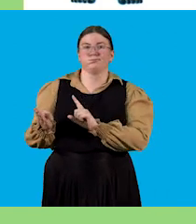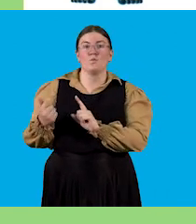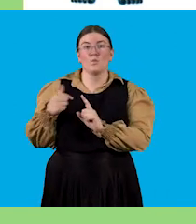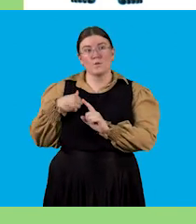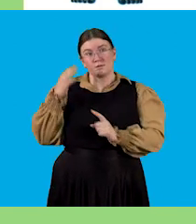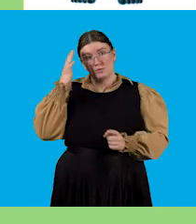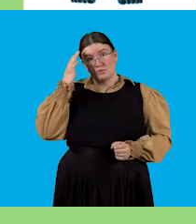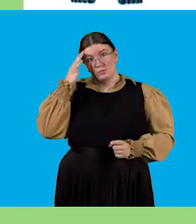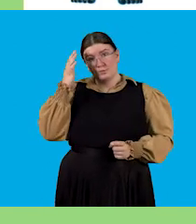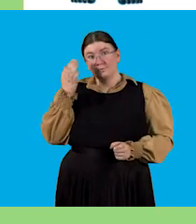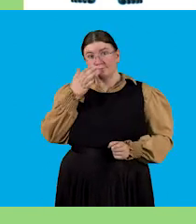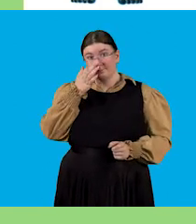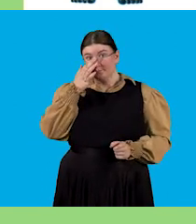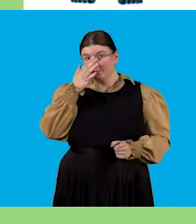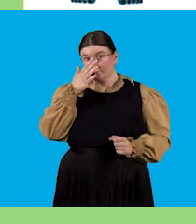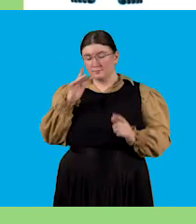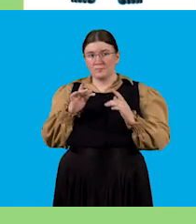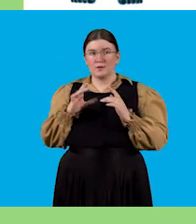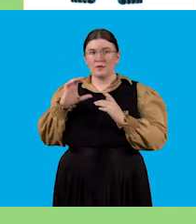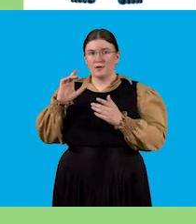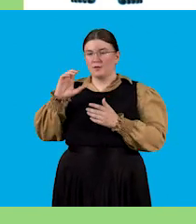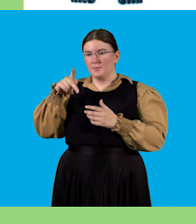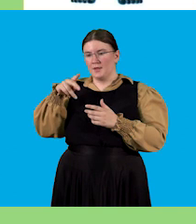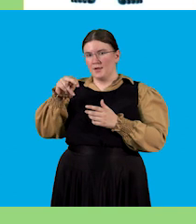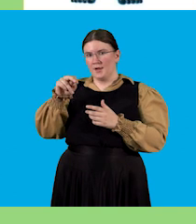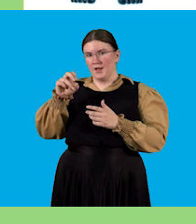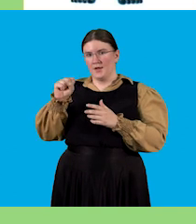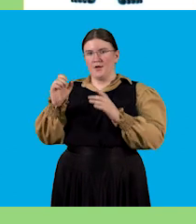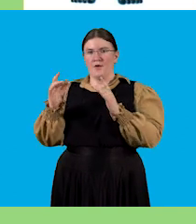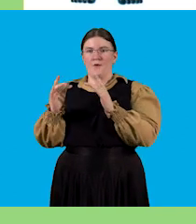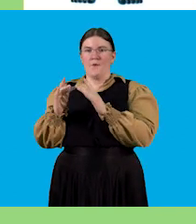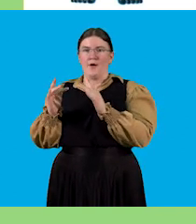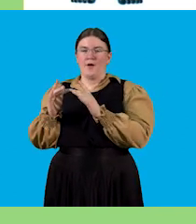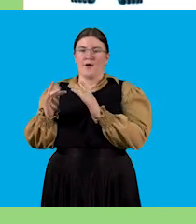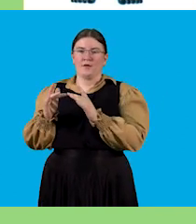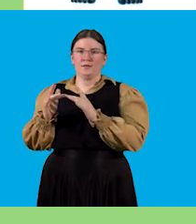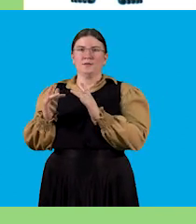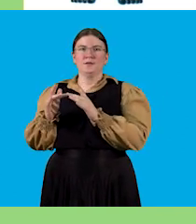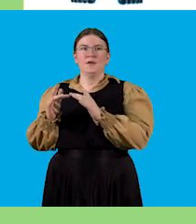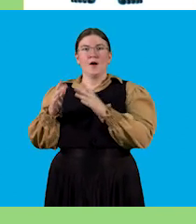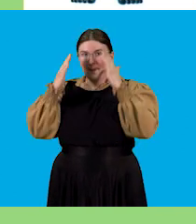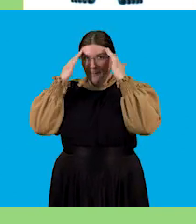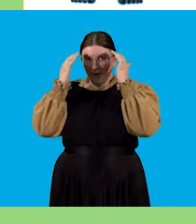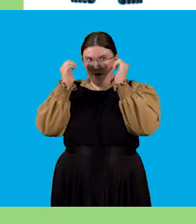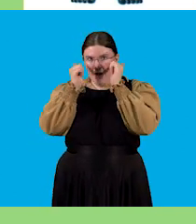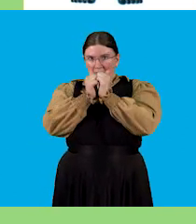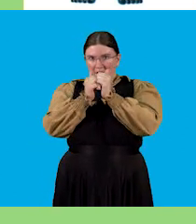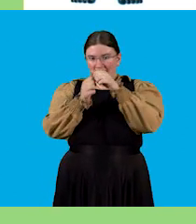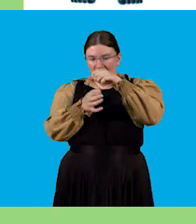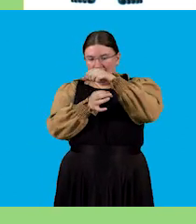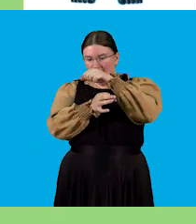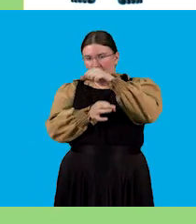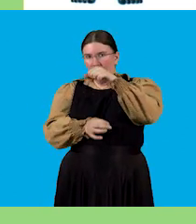or we know by now, it connects the central nervous system, meaning the brain, the spinal cord there,